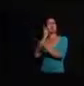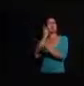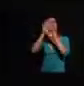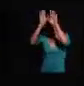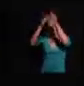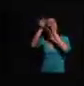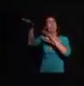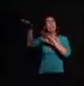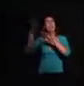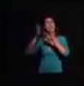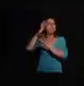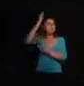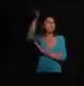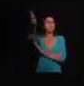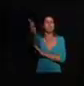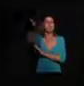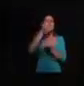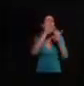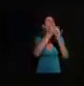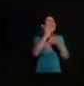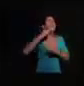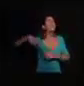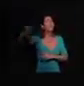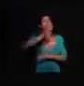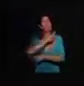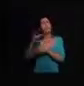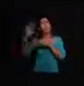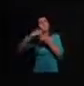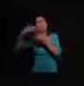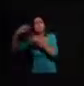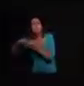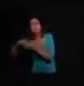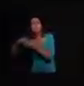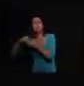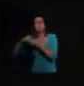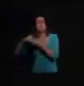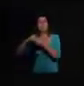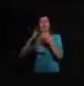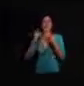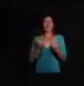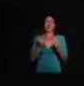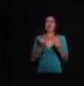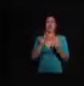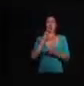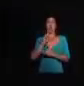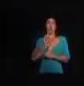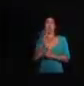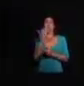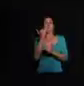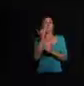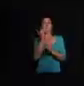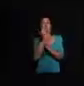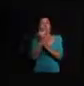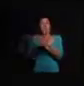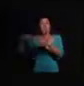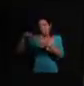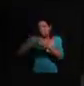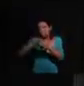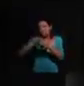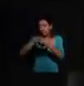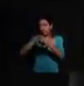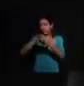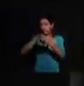Change Canada. Thank you everyone for your contributions thus far. We are now going to take a 15-minute intermission. For those